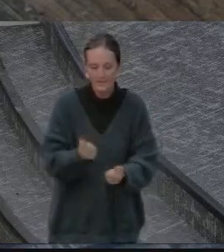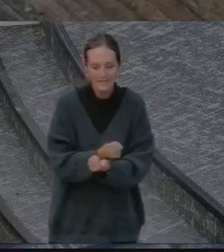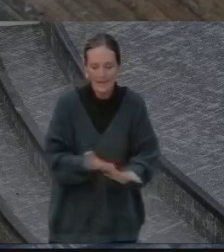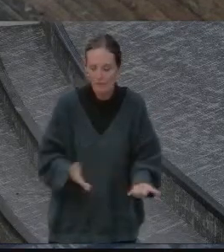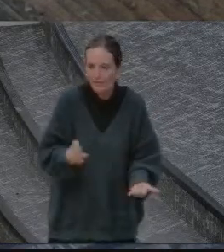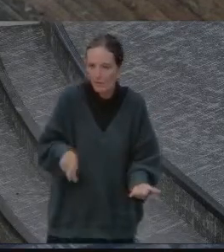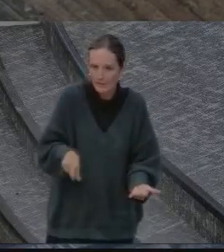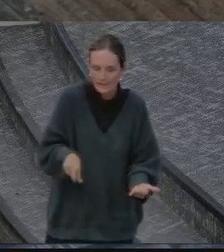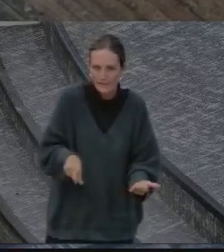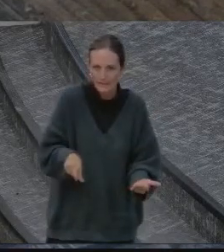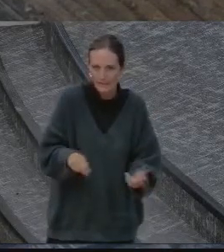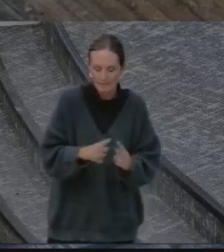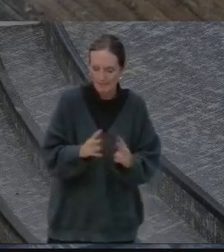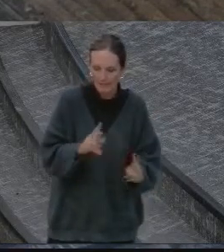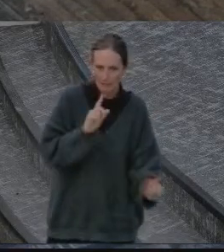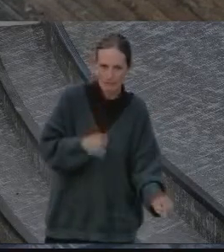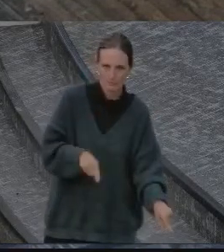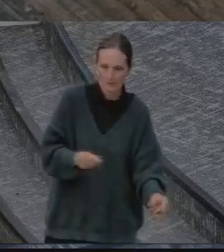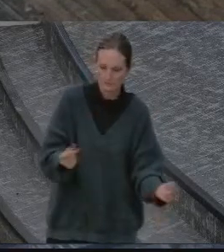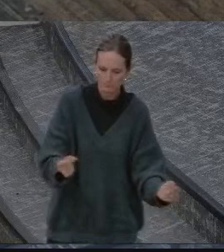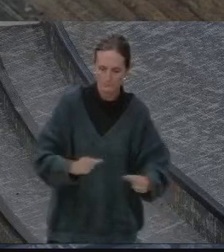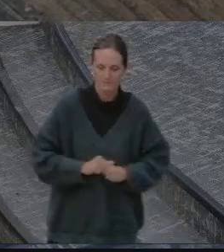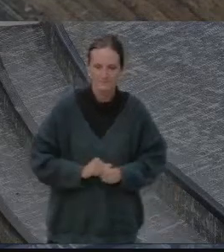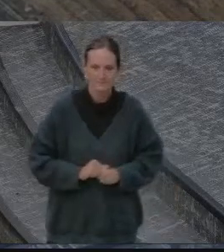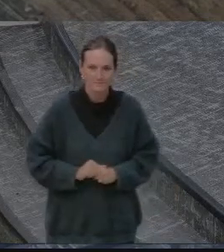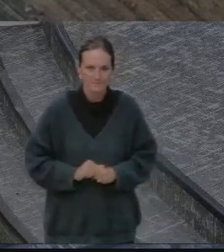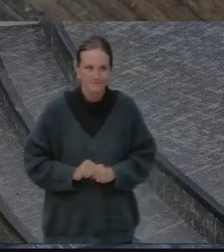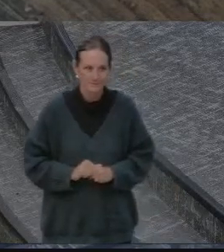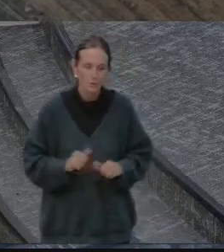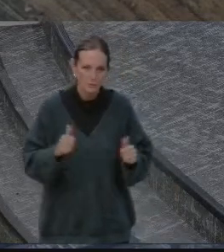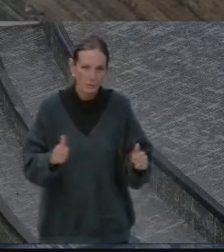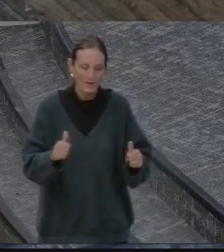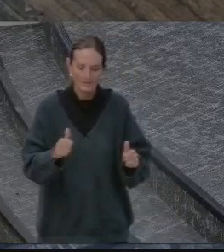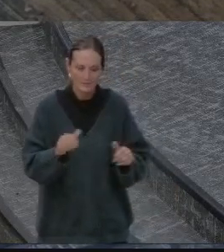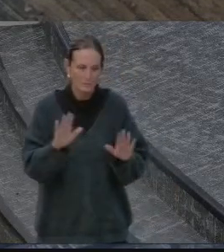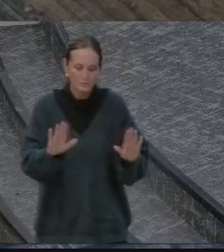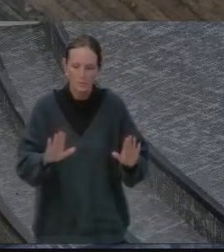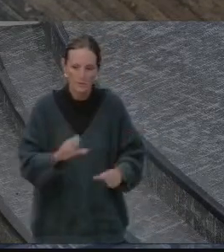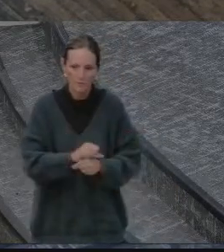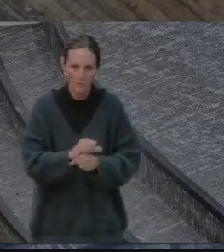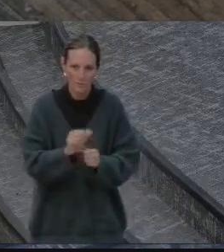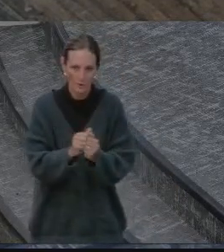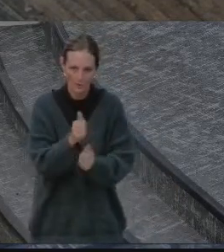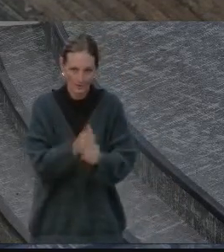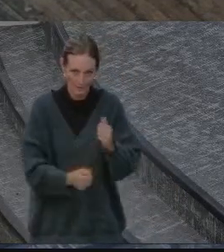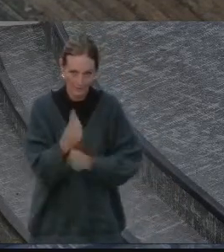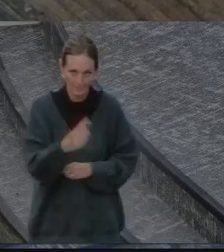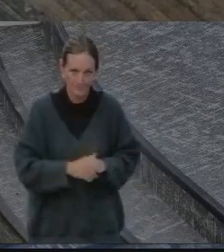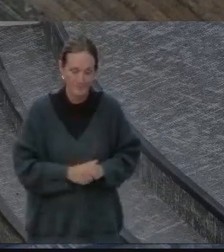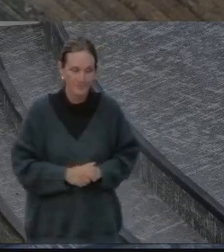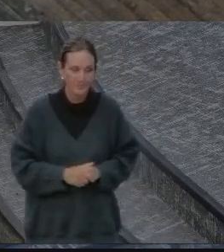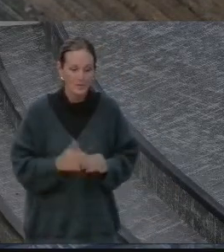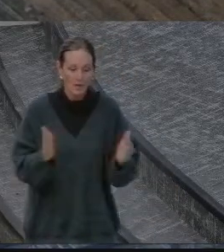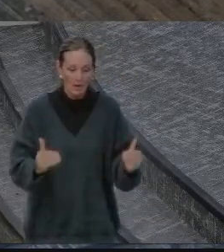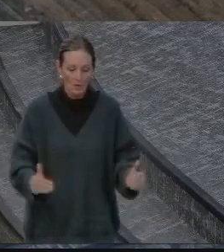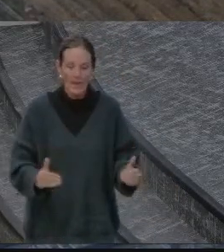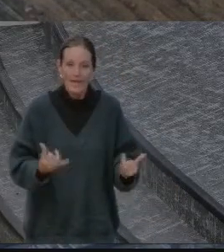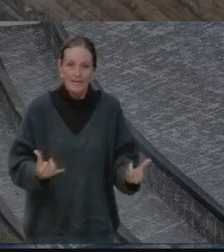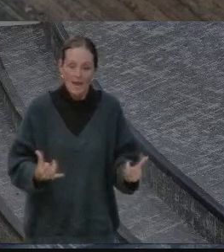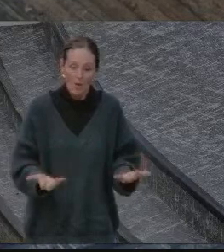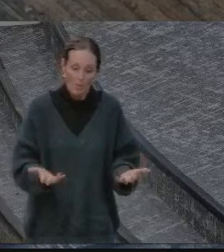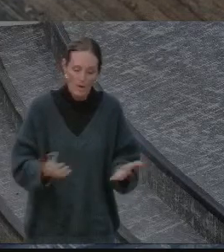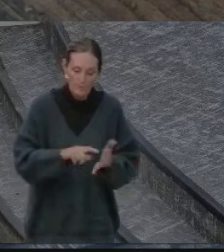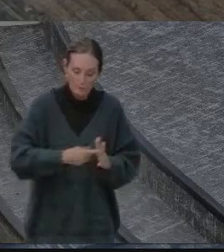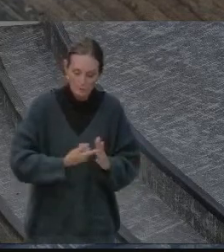very responsive. It was great to work with everybody. But I wanted to start with just